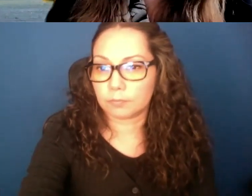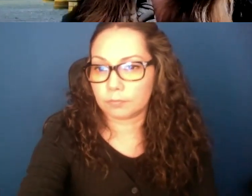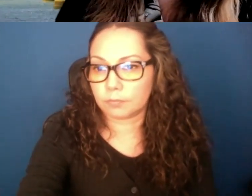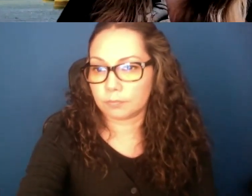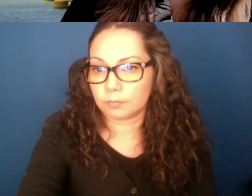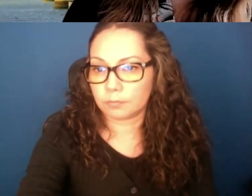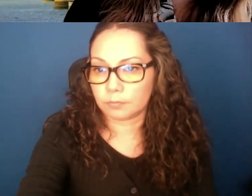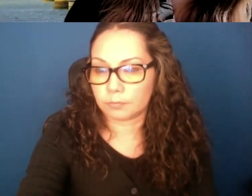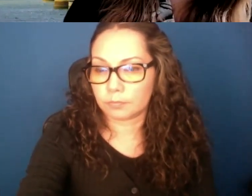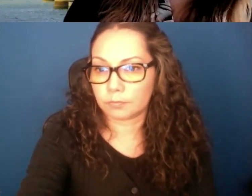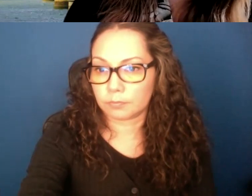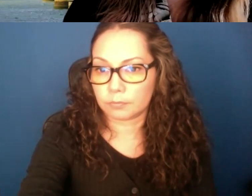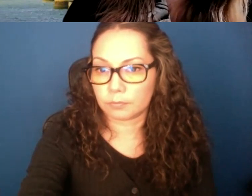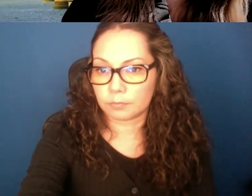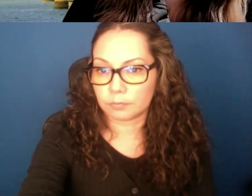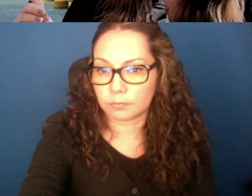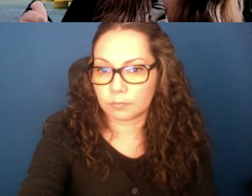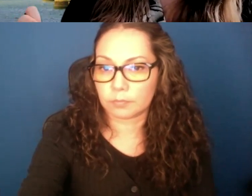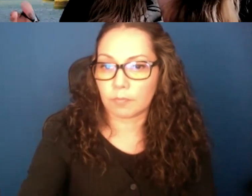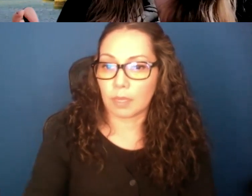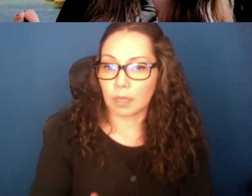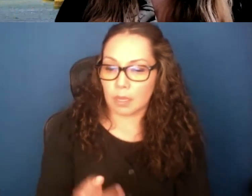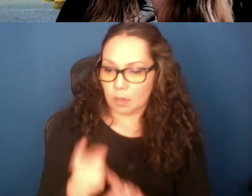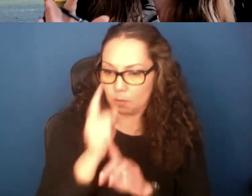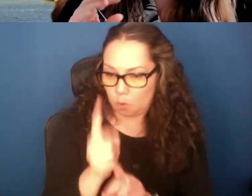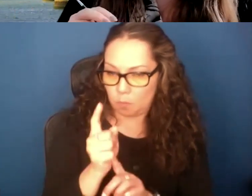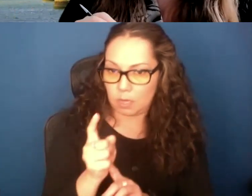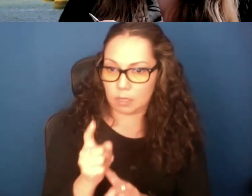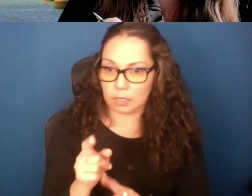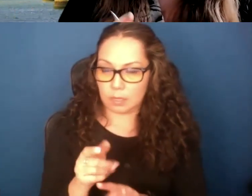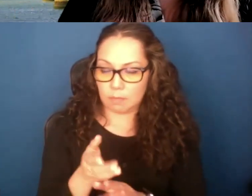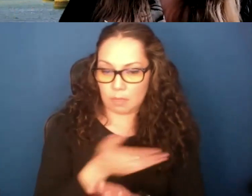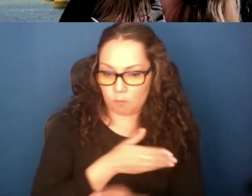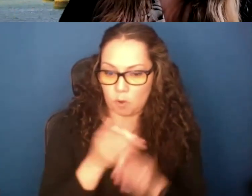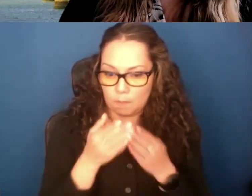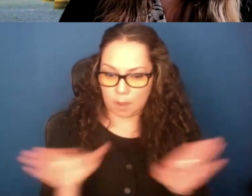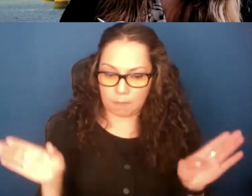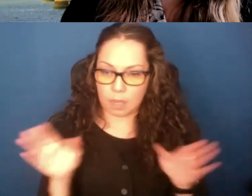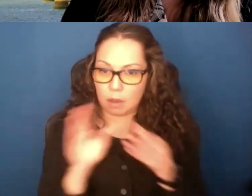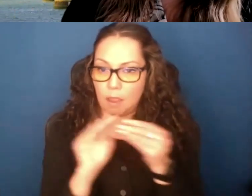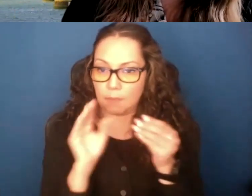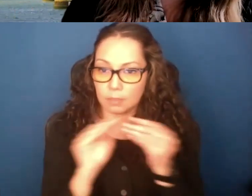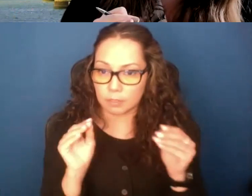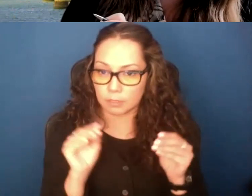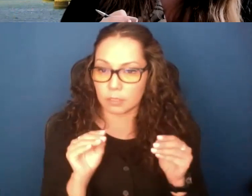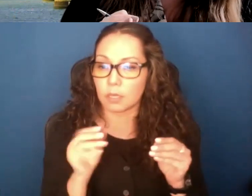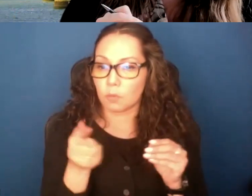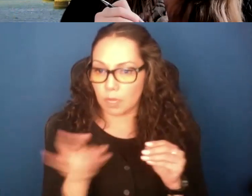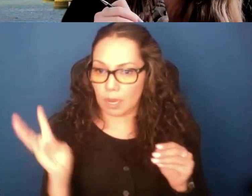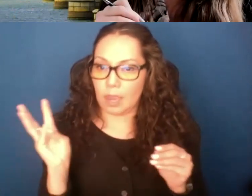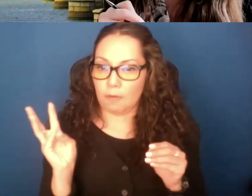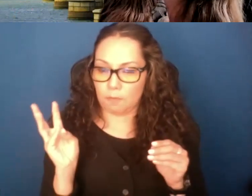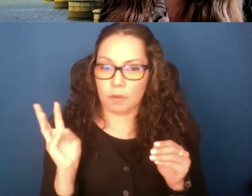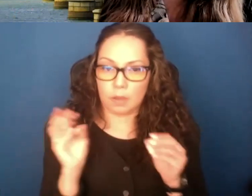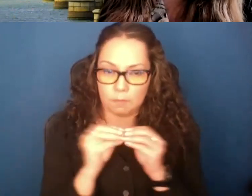I'm going to take a moment before we do public comment, because we are running a little bit behind, to acknowledge that we have a few more principles we haven't quite covered